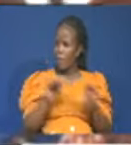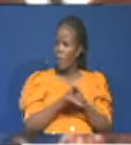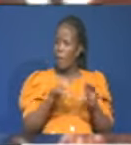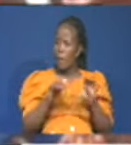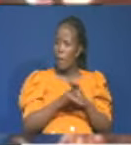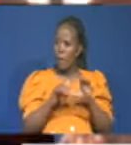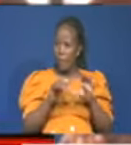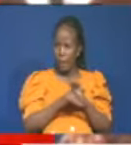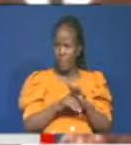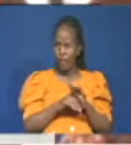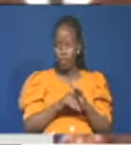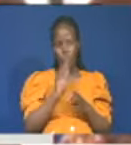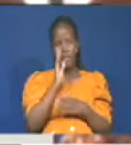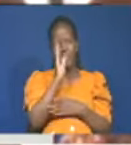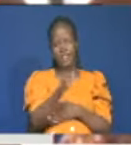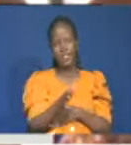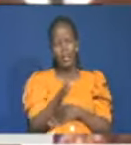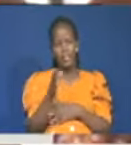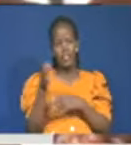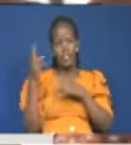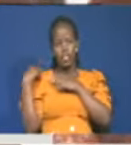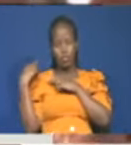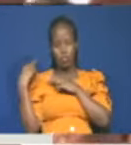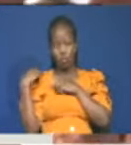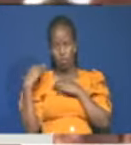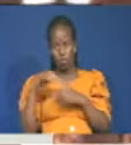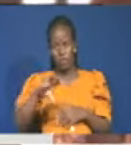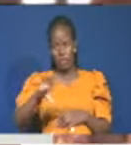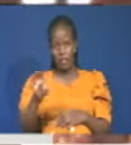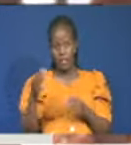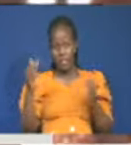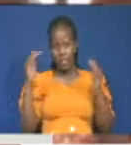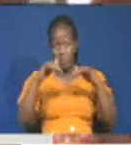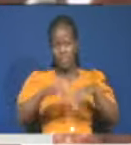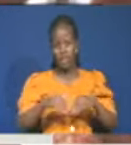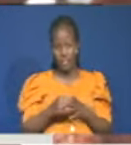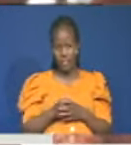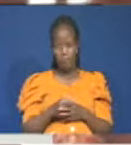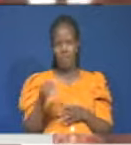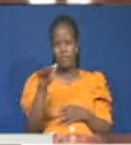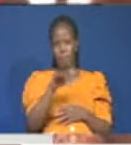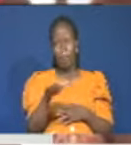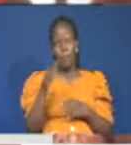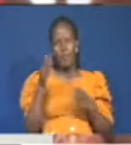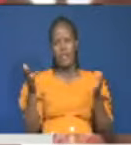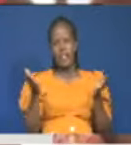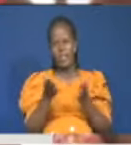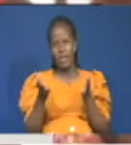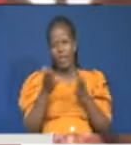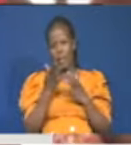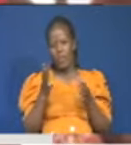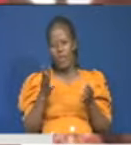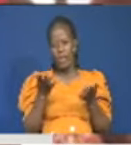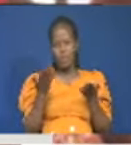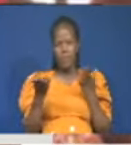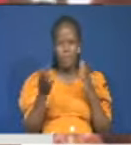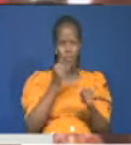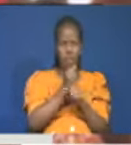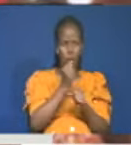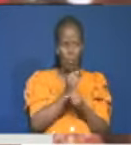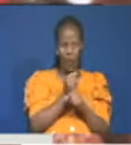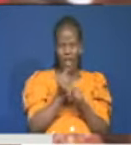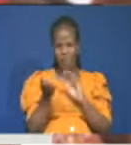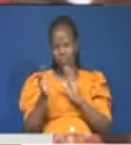directly answerable to the County Assembly. Malile tunaona haifanyiki kazi, malile tunaona kazi ya raia yende mzuri,